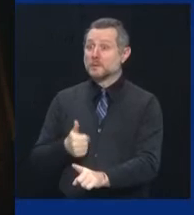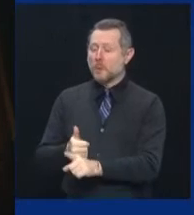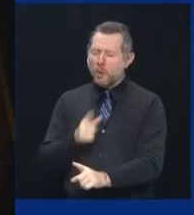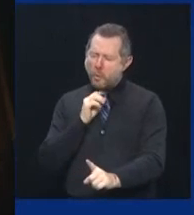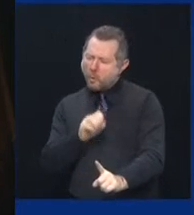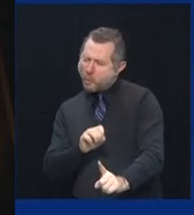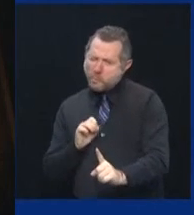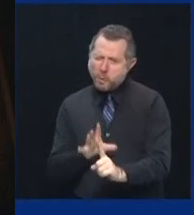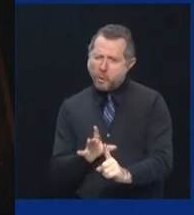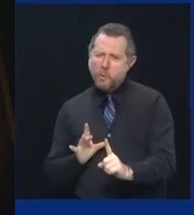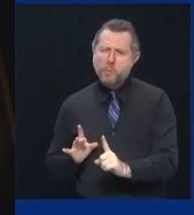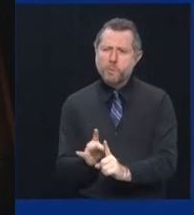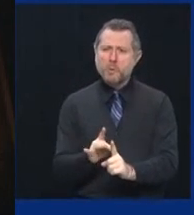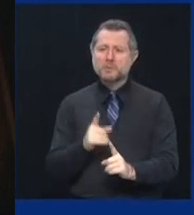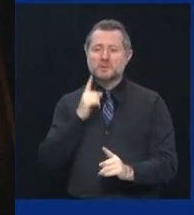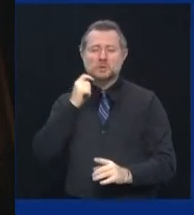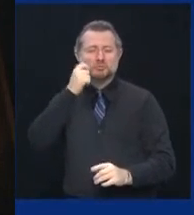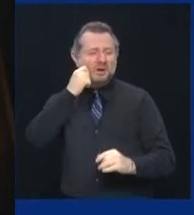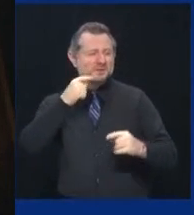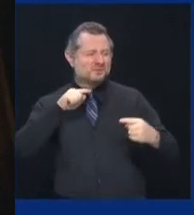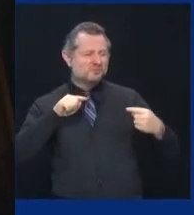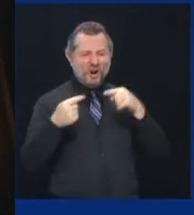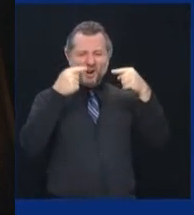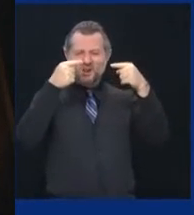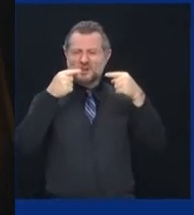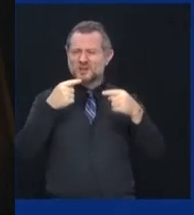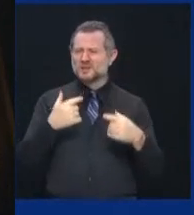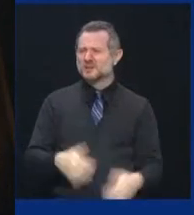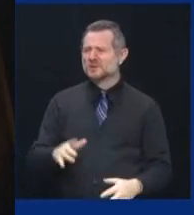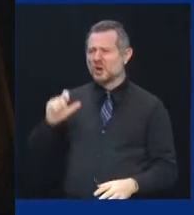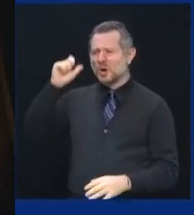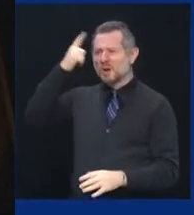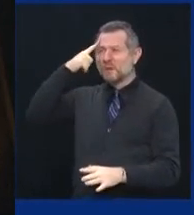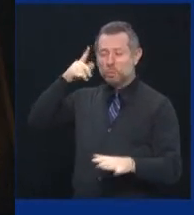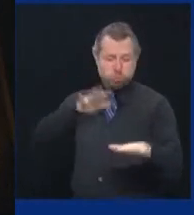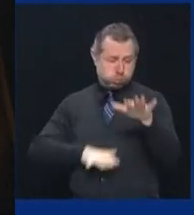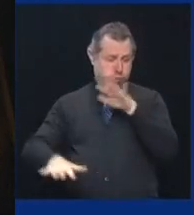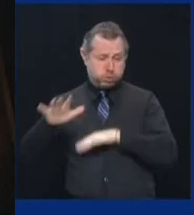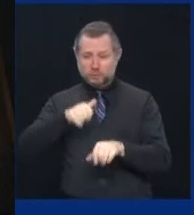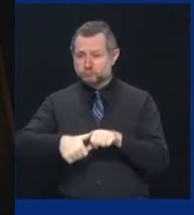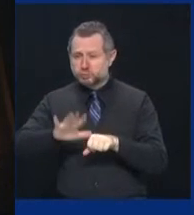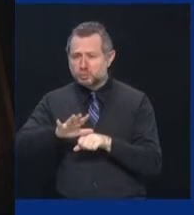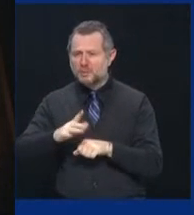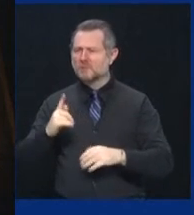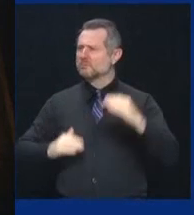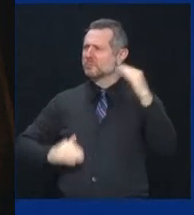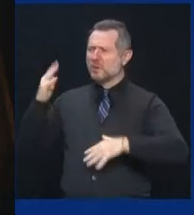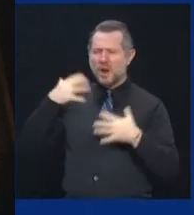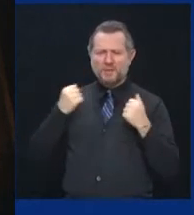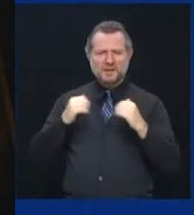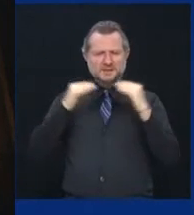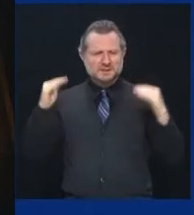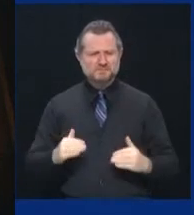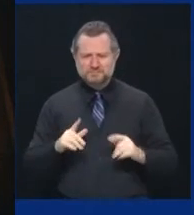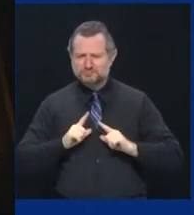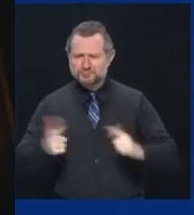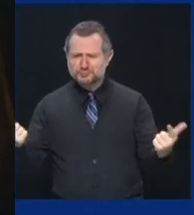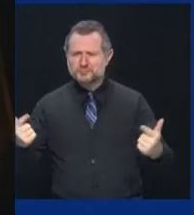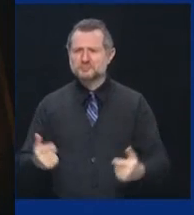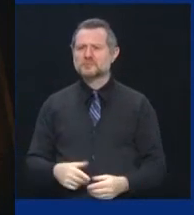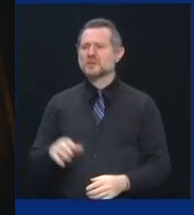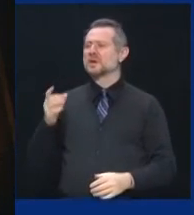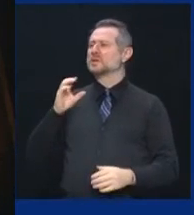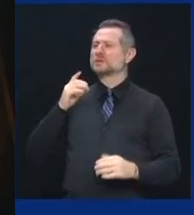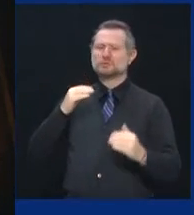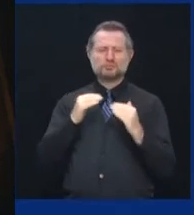the religious tensions, the government incompetence, the healthcare disparities, the social injustice, and the danger of